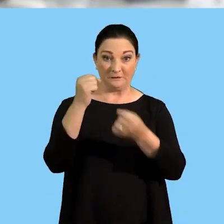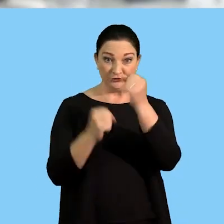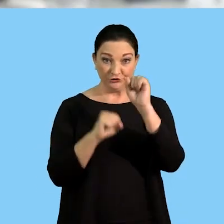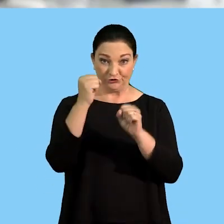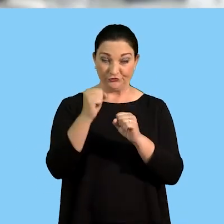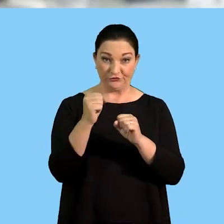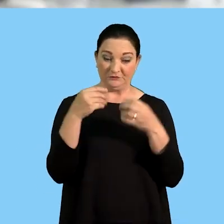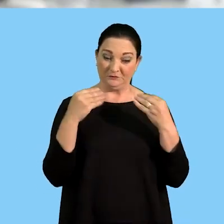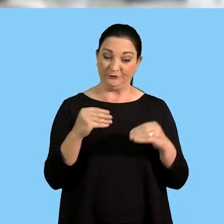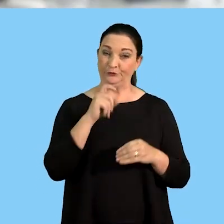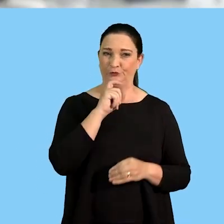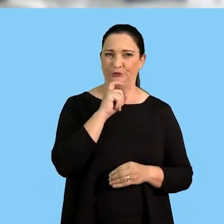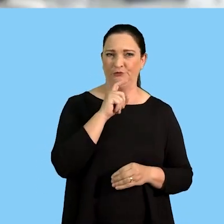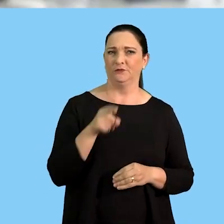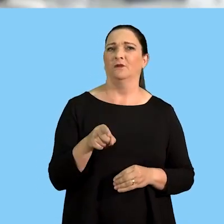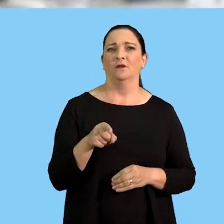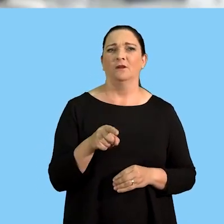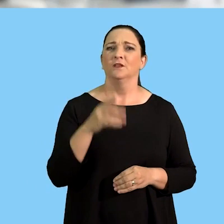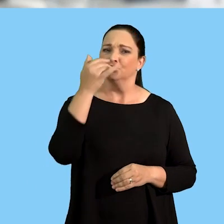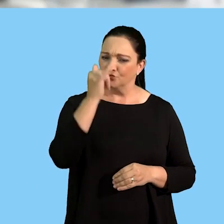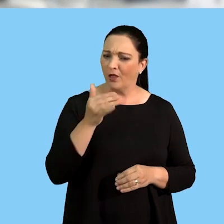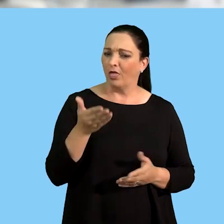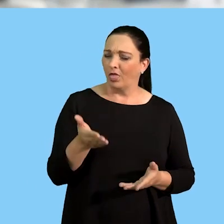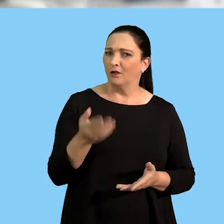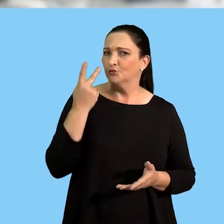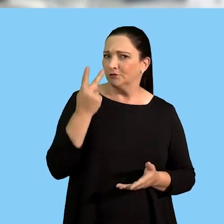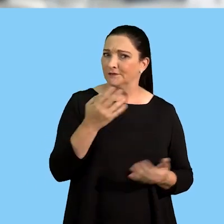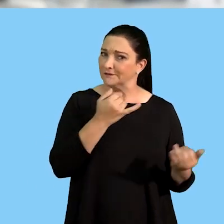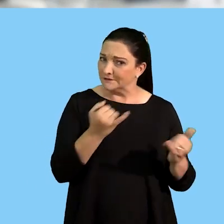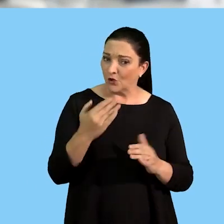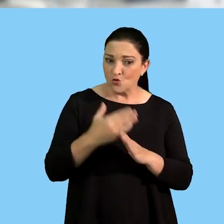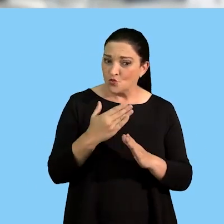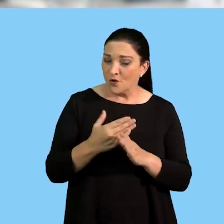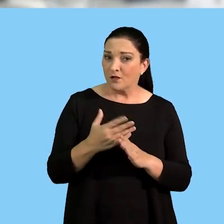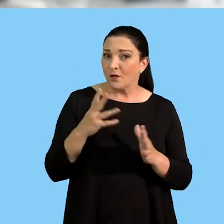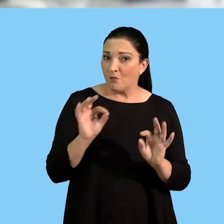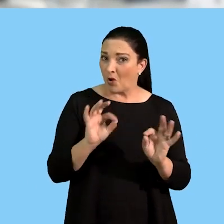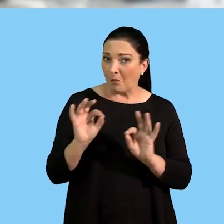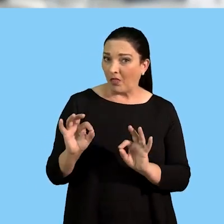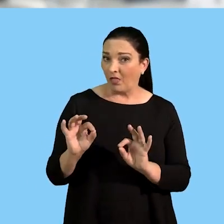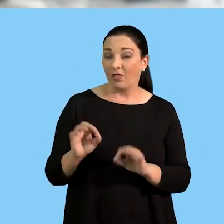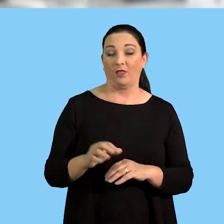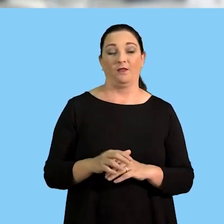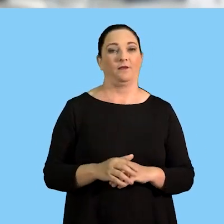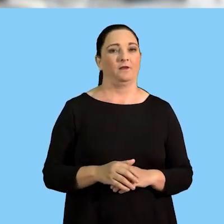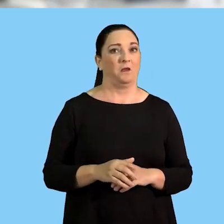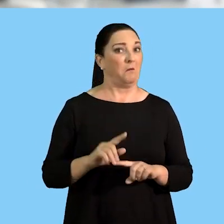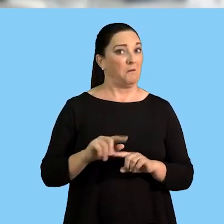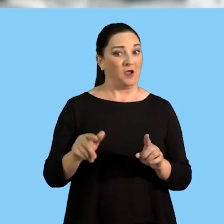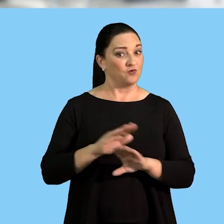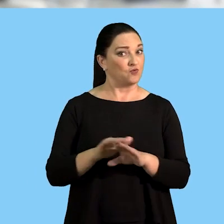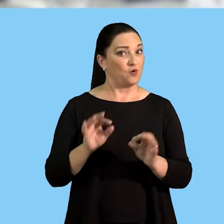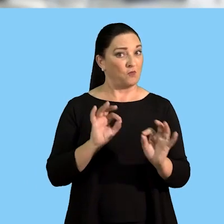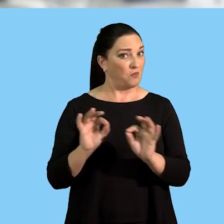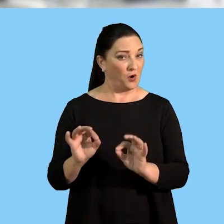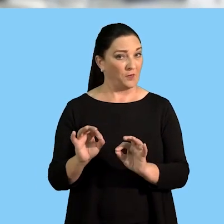machines that businesses are using must always be checked to see if it's still functioning the way it's supposed to be. And if